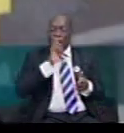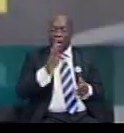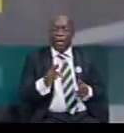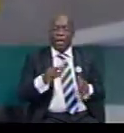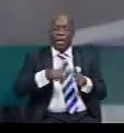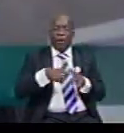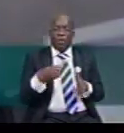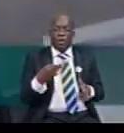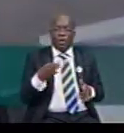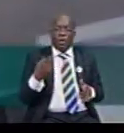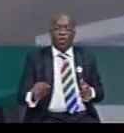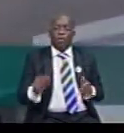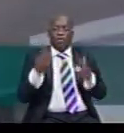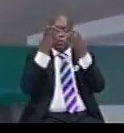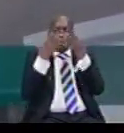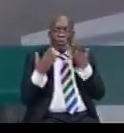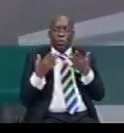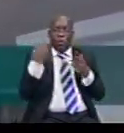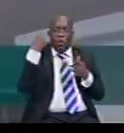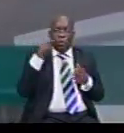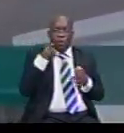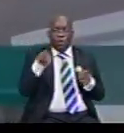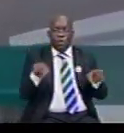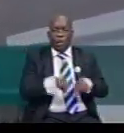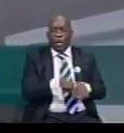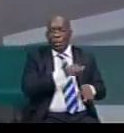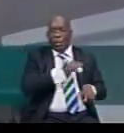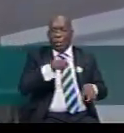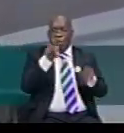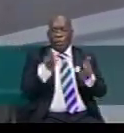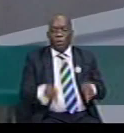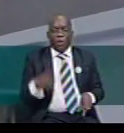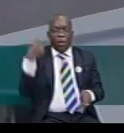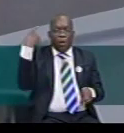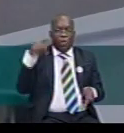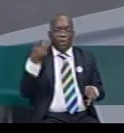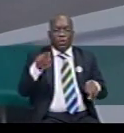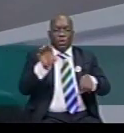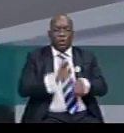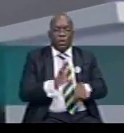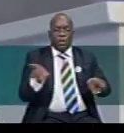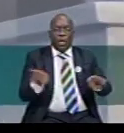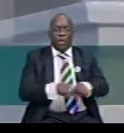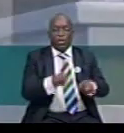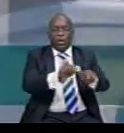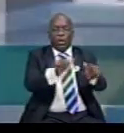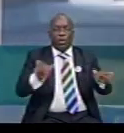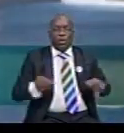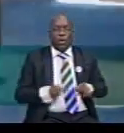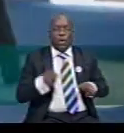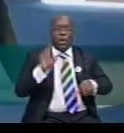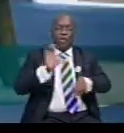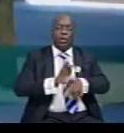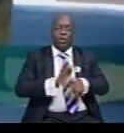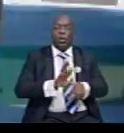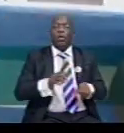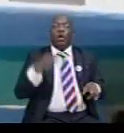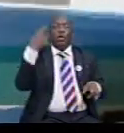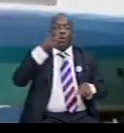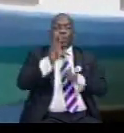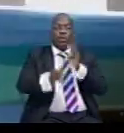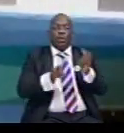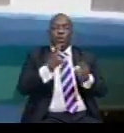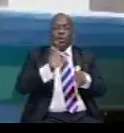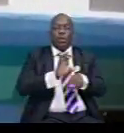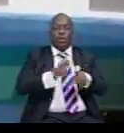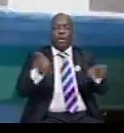you as a person, on the church as a local church, on the church as the global